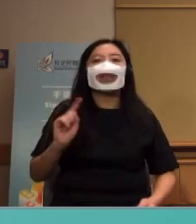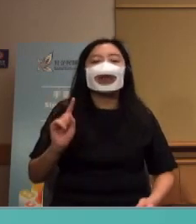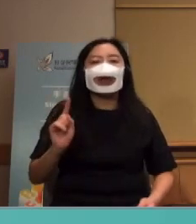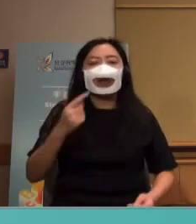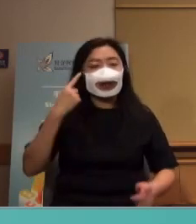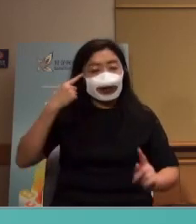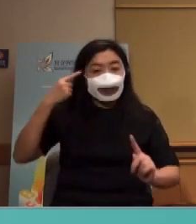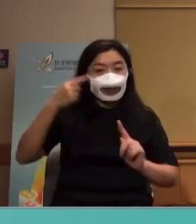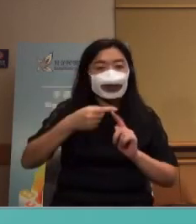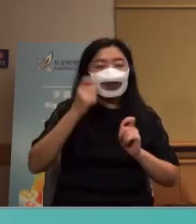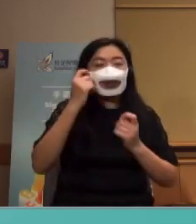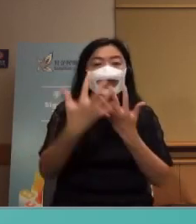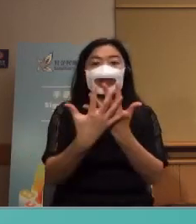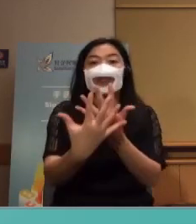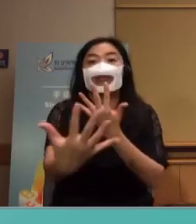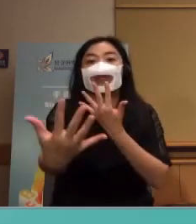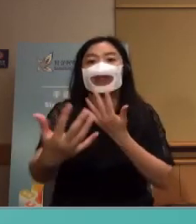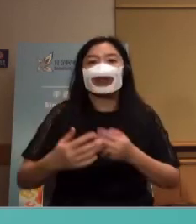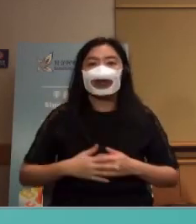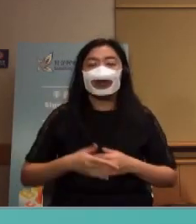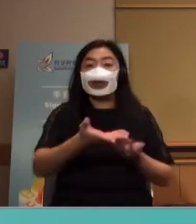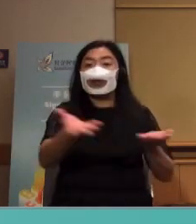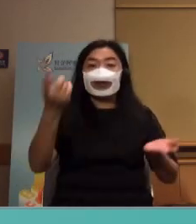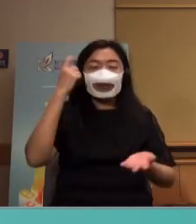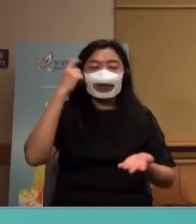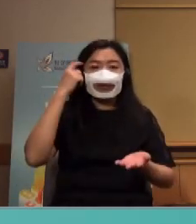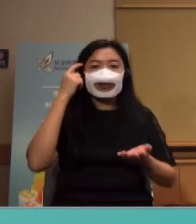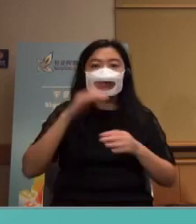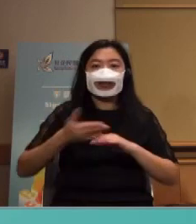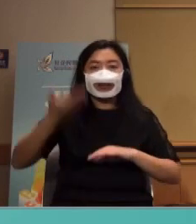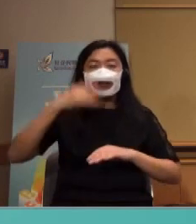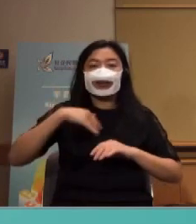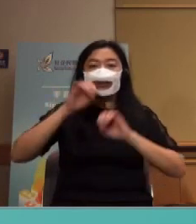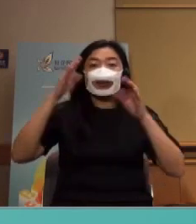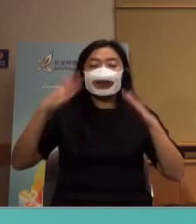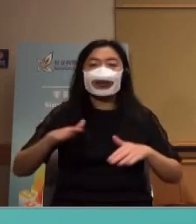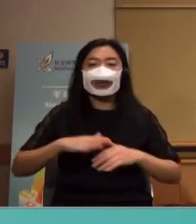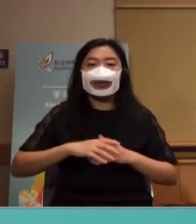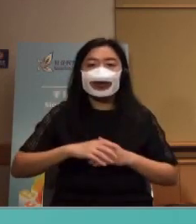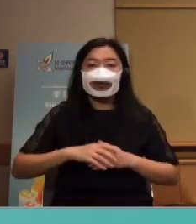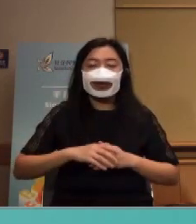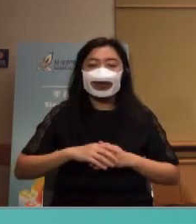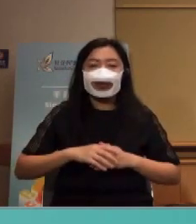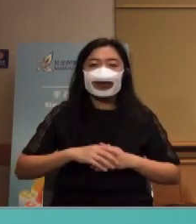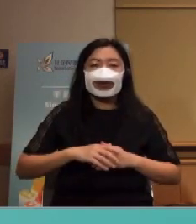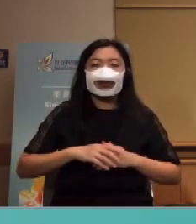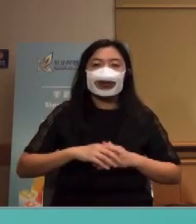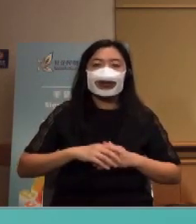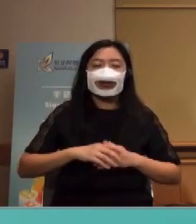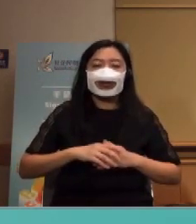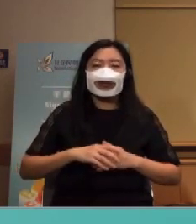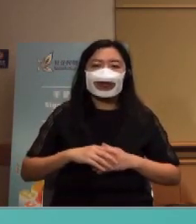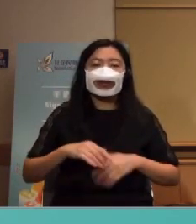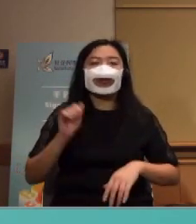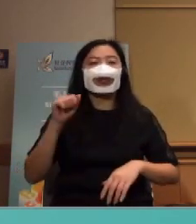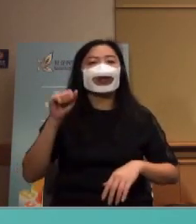like to know you earlier. It's like when we talk to people, come on, it's very simple. You can buy the NFT.